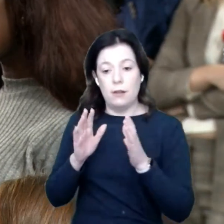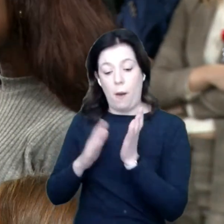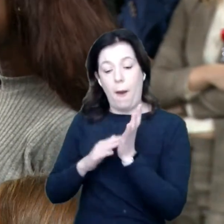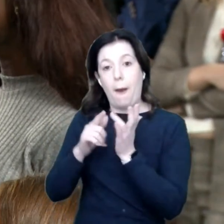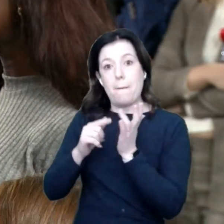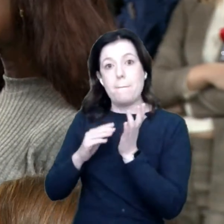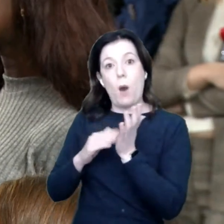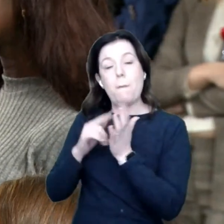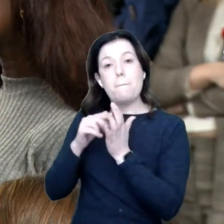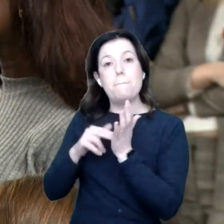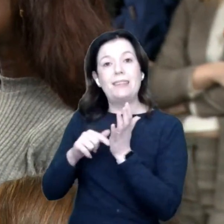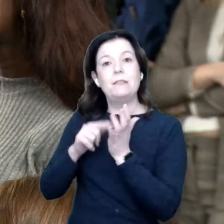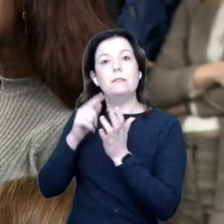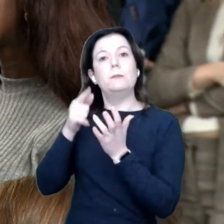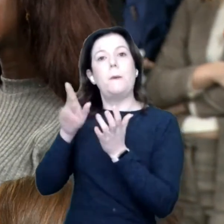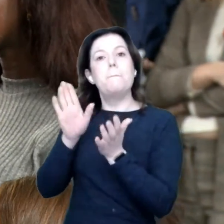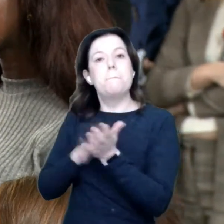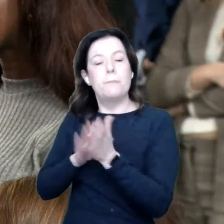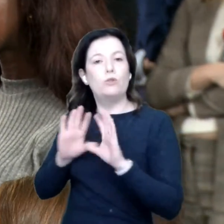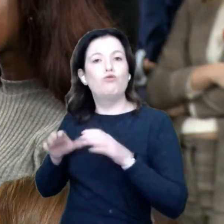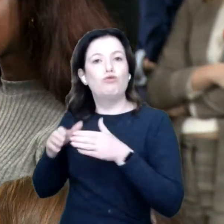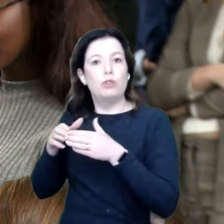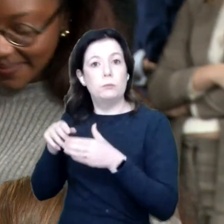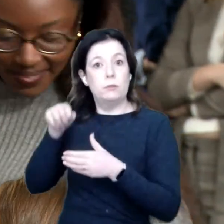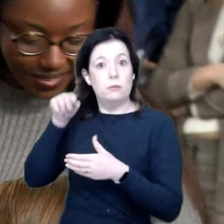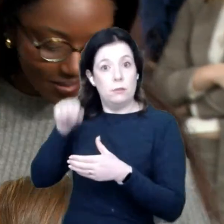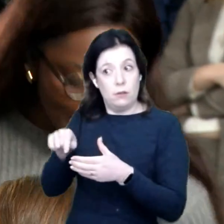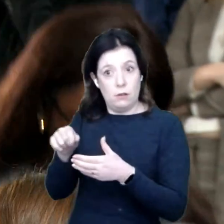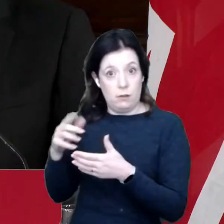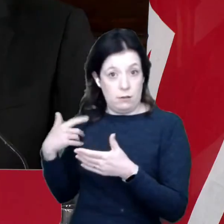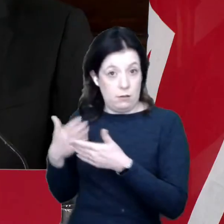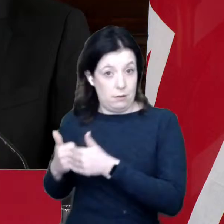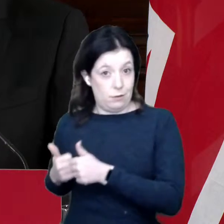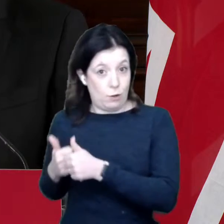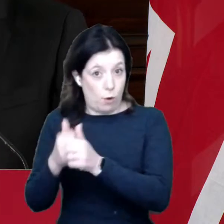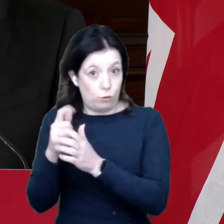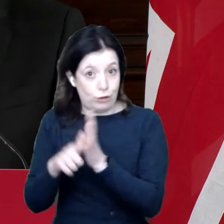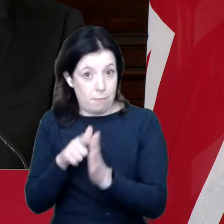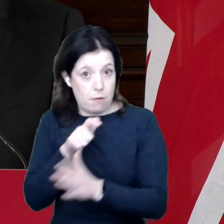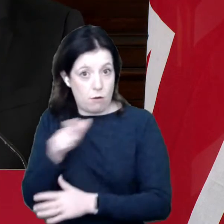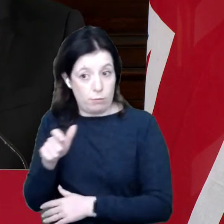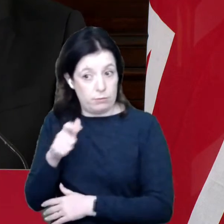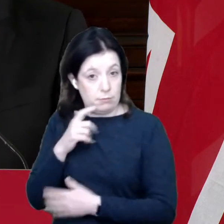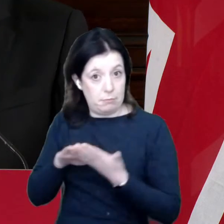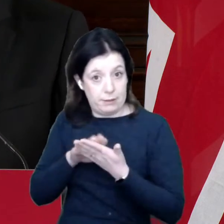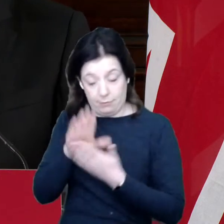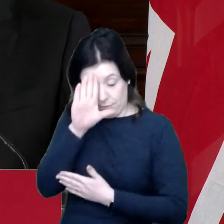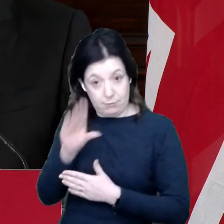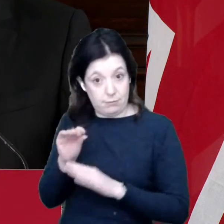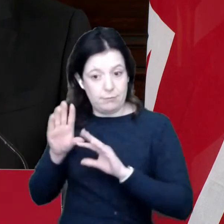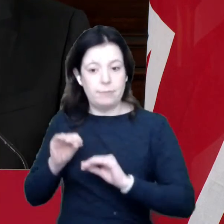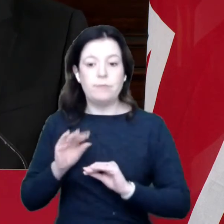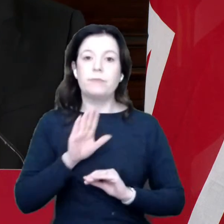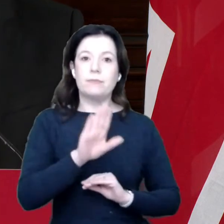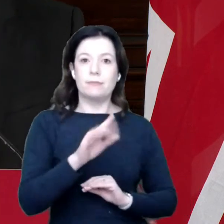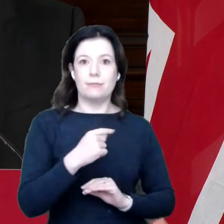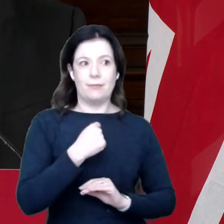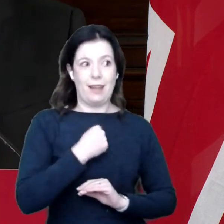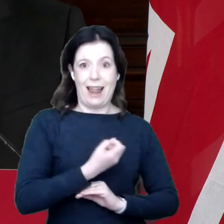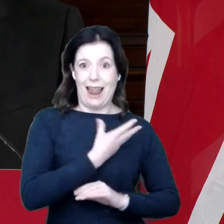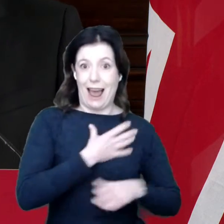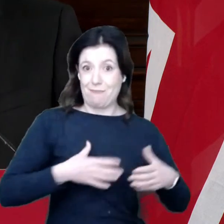Jeremy Corbyn, or at least put them on notice this morning? Well, look, I have many powers and duties and responsibilities in the Labour Party,